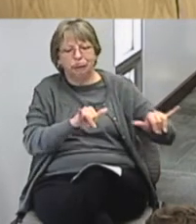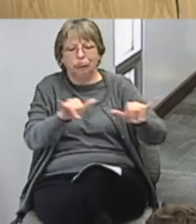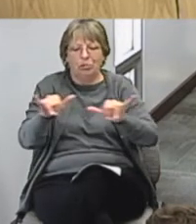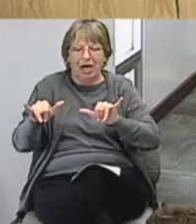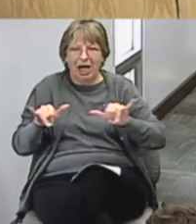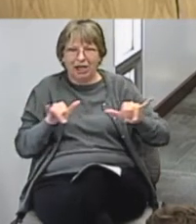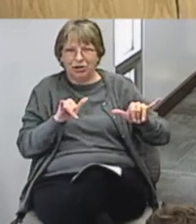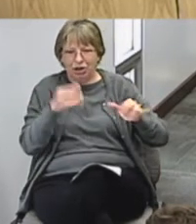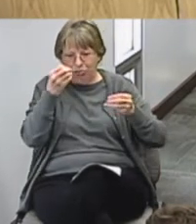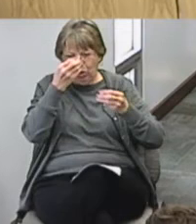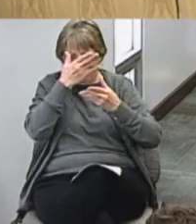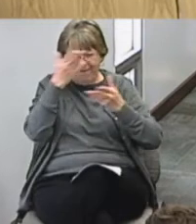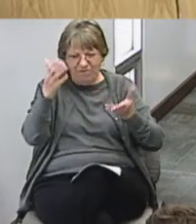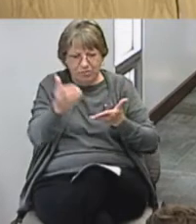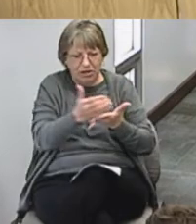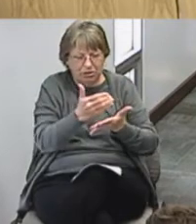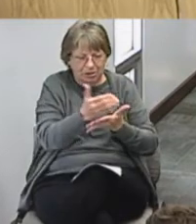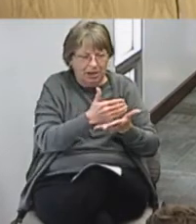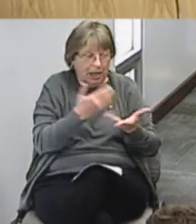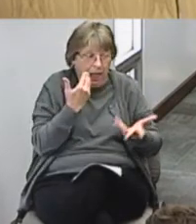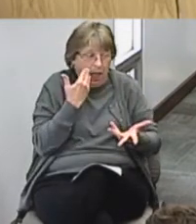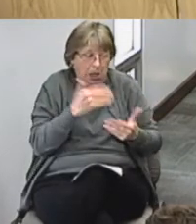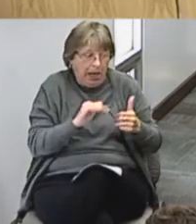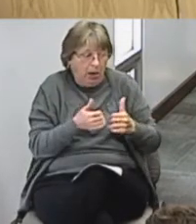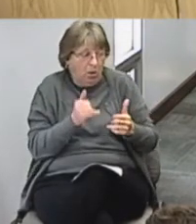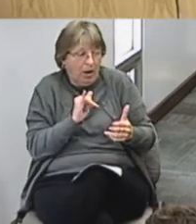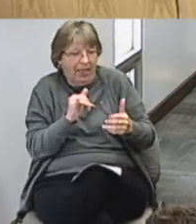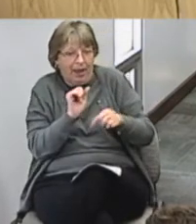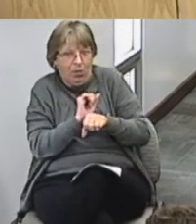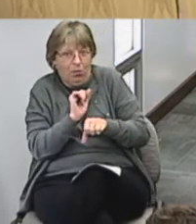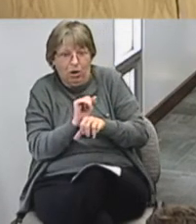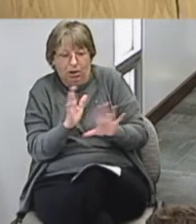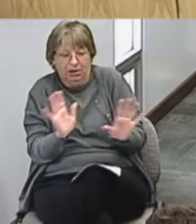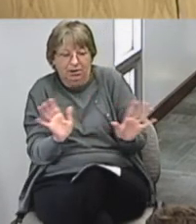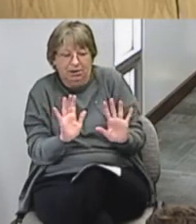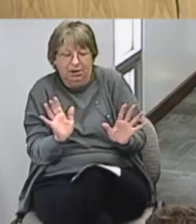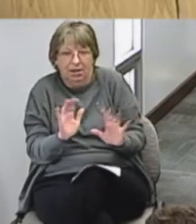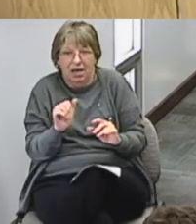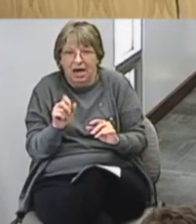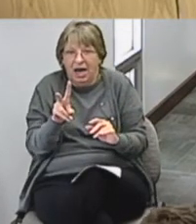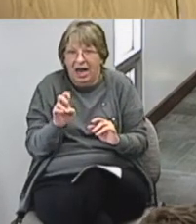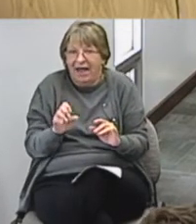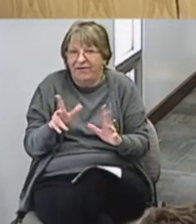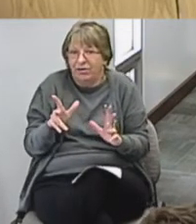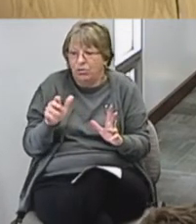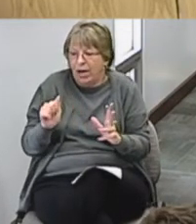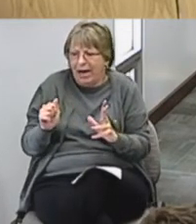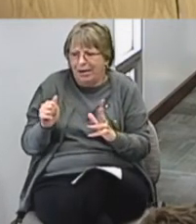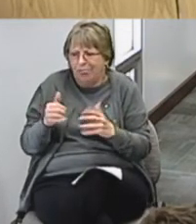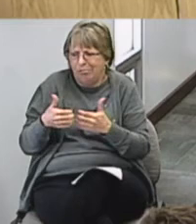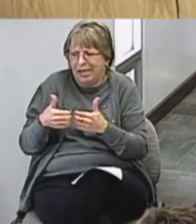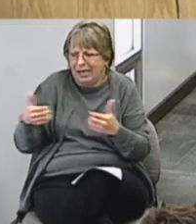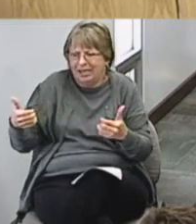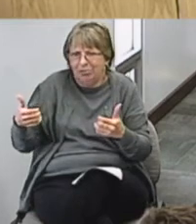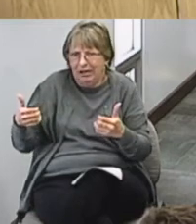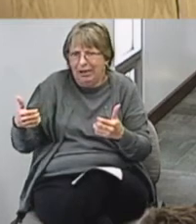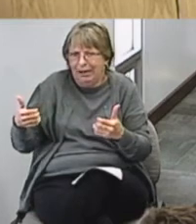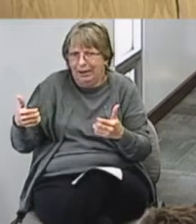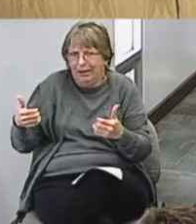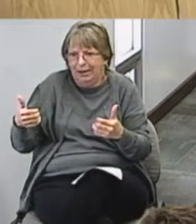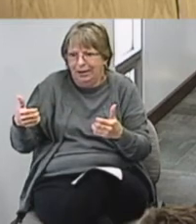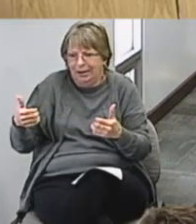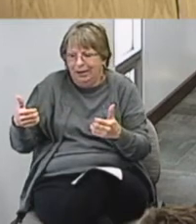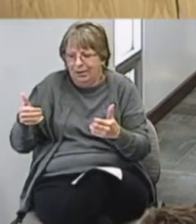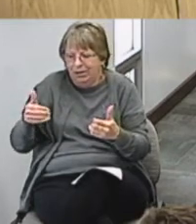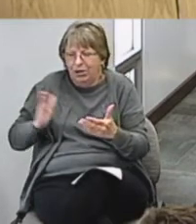And I don't know how that goes about with the various, again, Avenue A being split into two parks, potentially one side of the road, the other, and